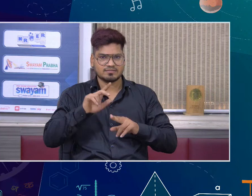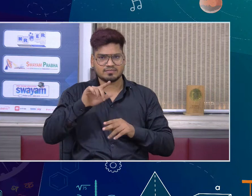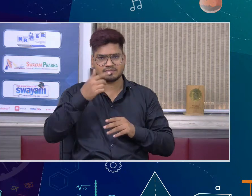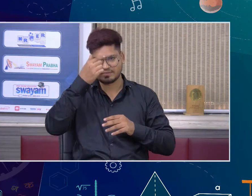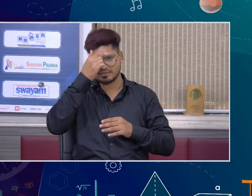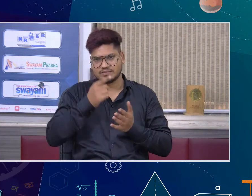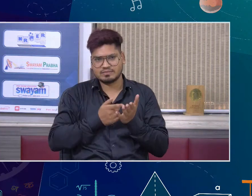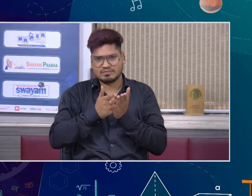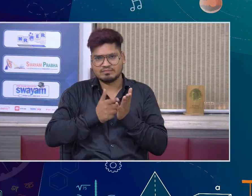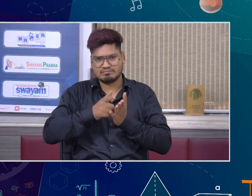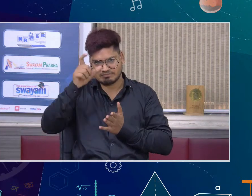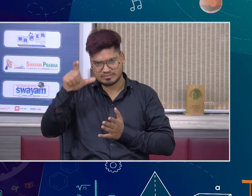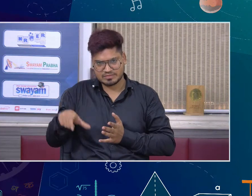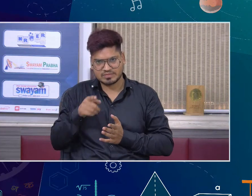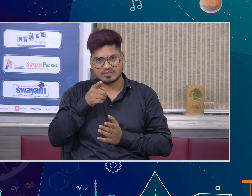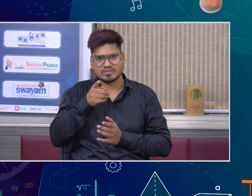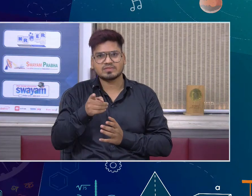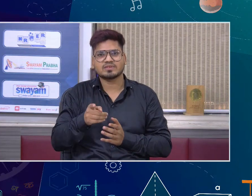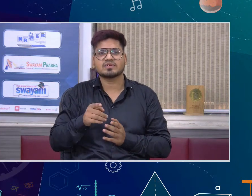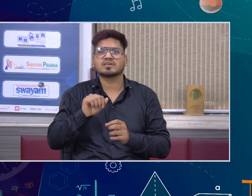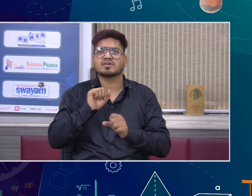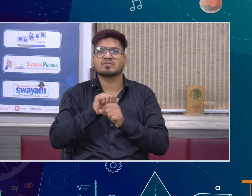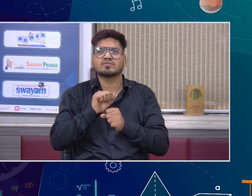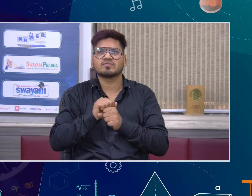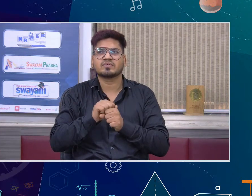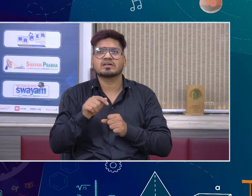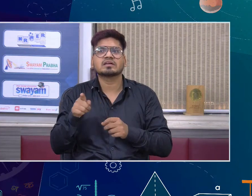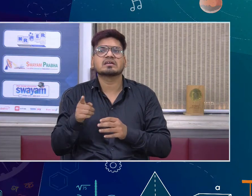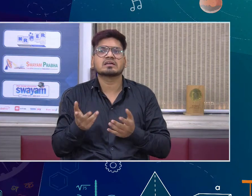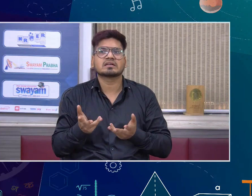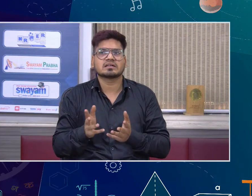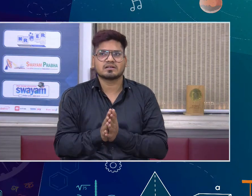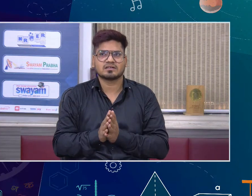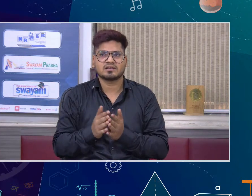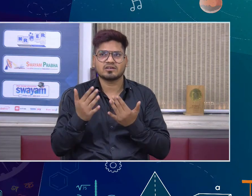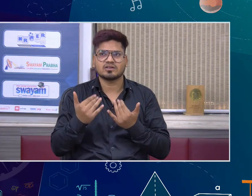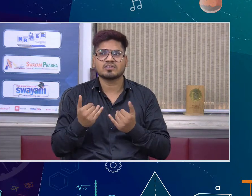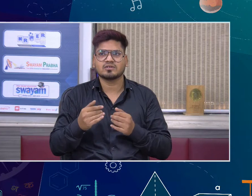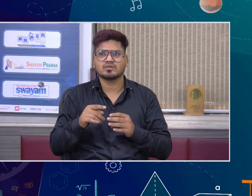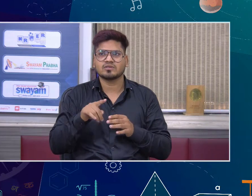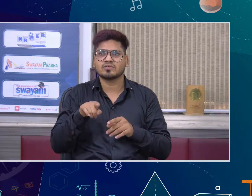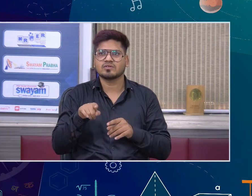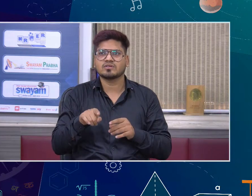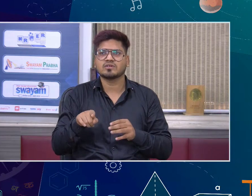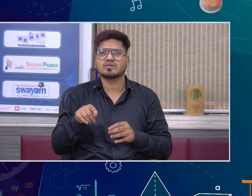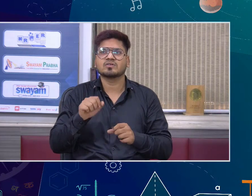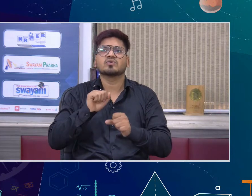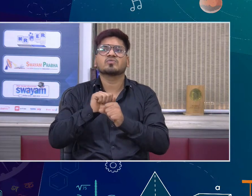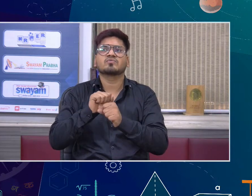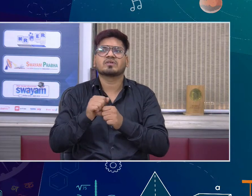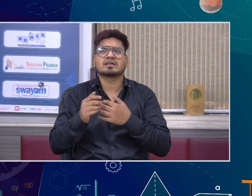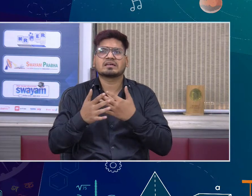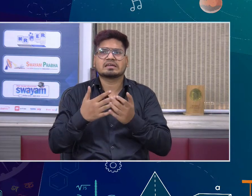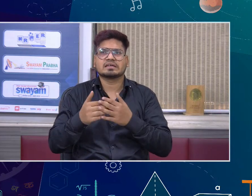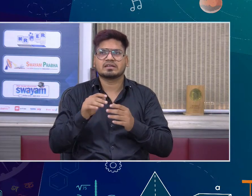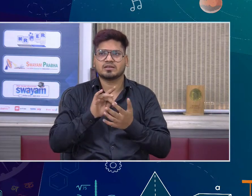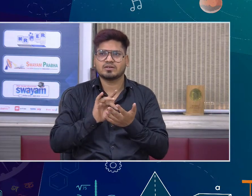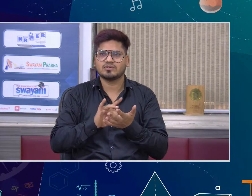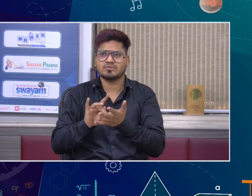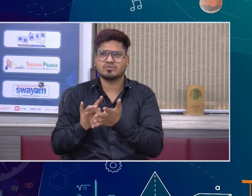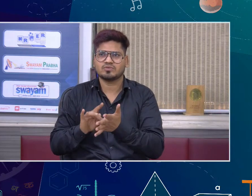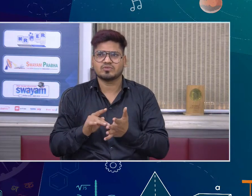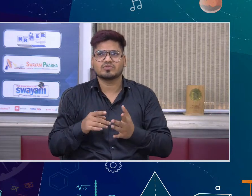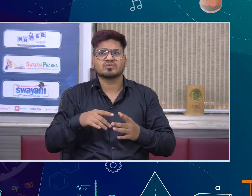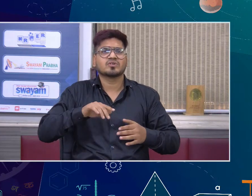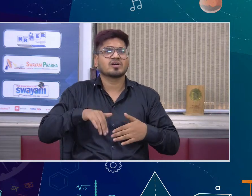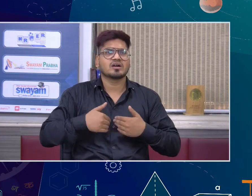received address from God. So the postman get just like what I have to say. What I found